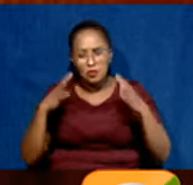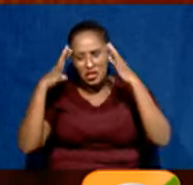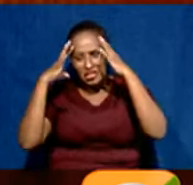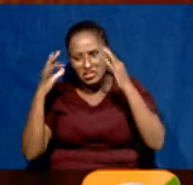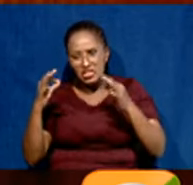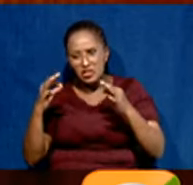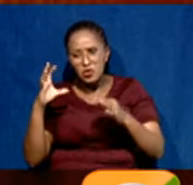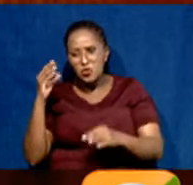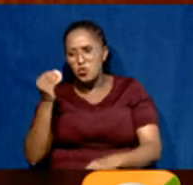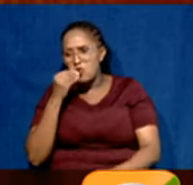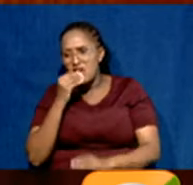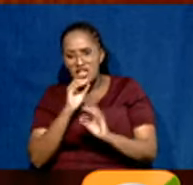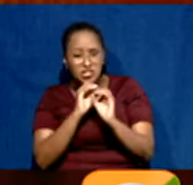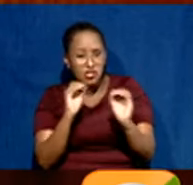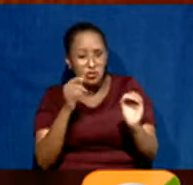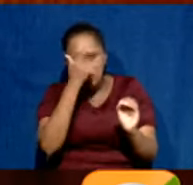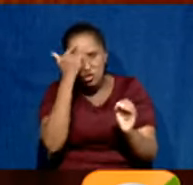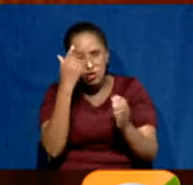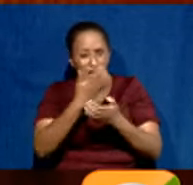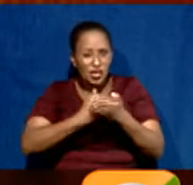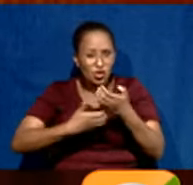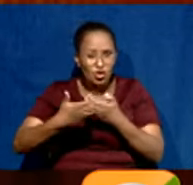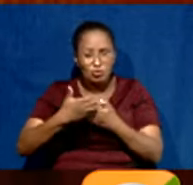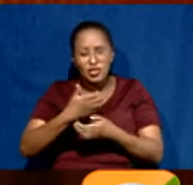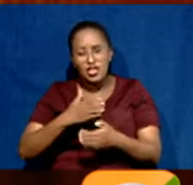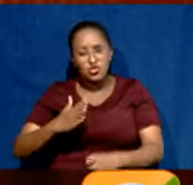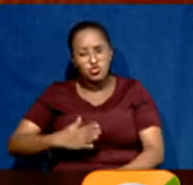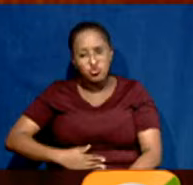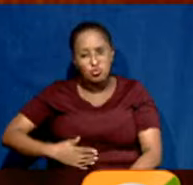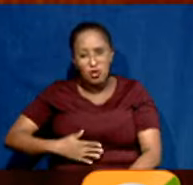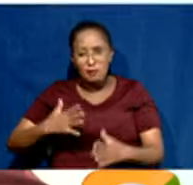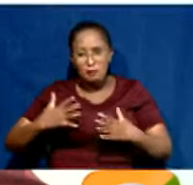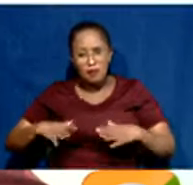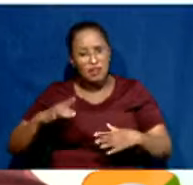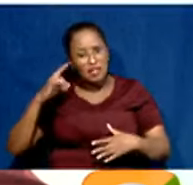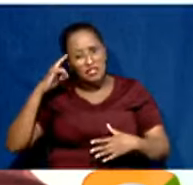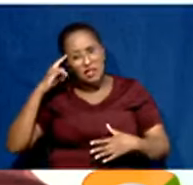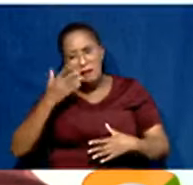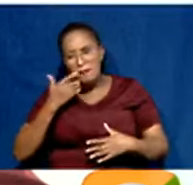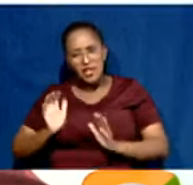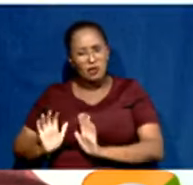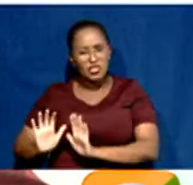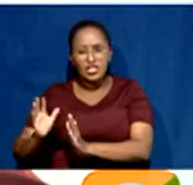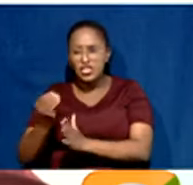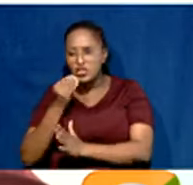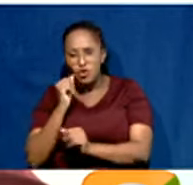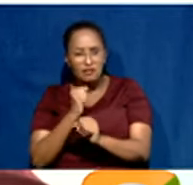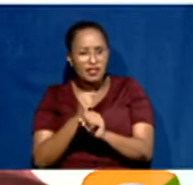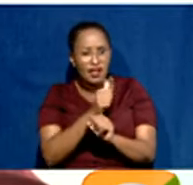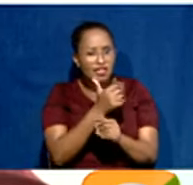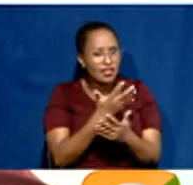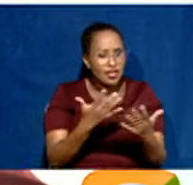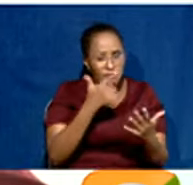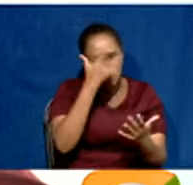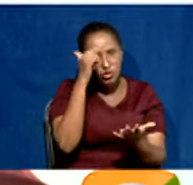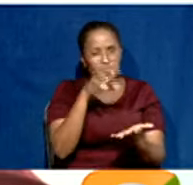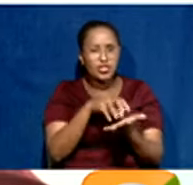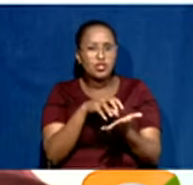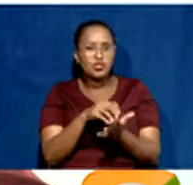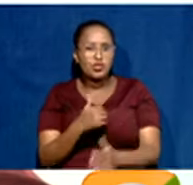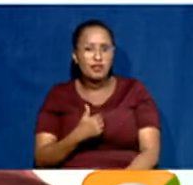kutokula, which is what we're talking about, uchumi ya tumbo. They are foregoing food because of the current